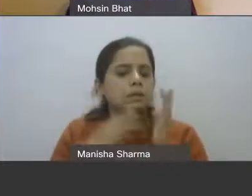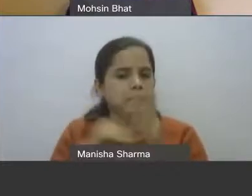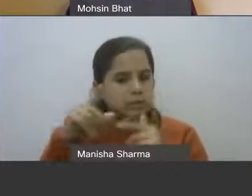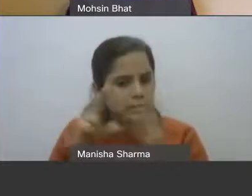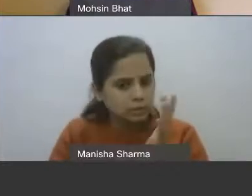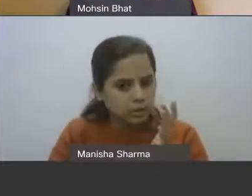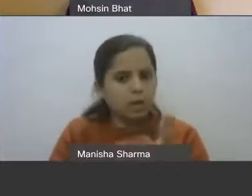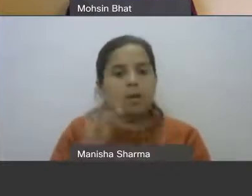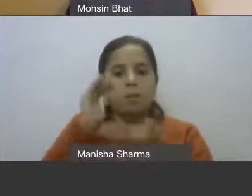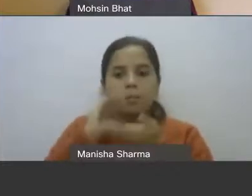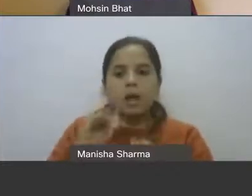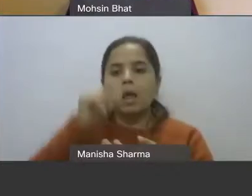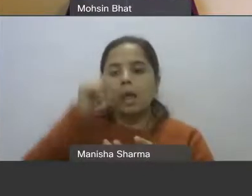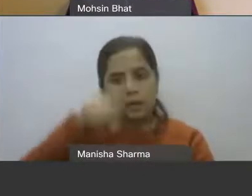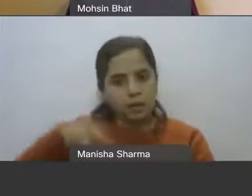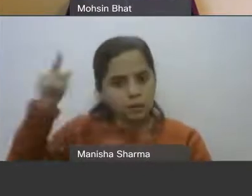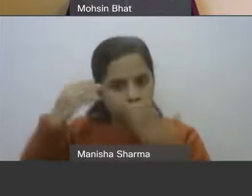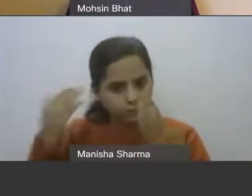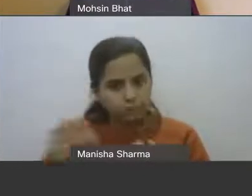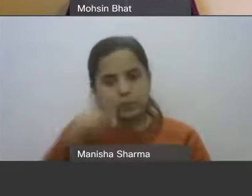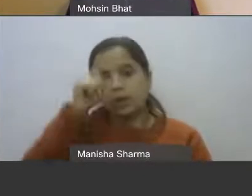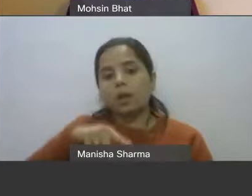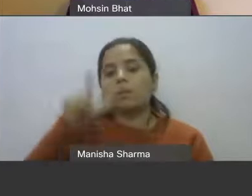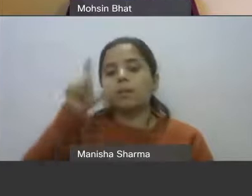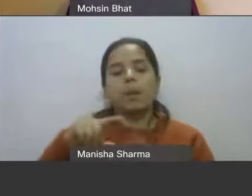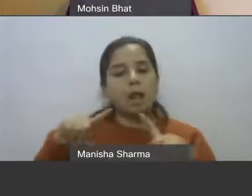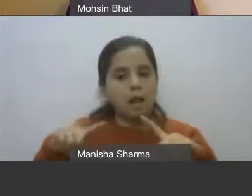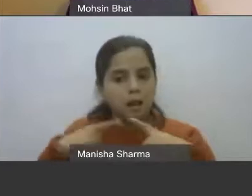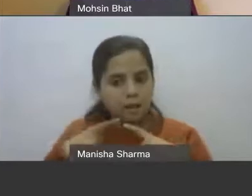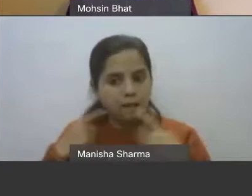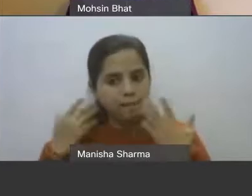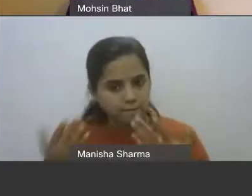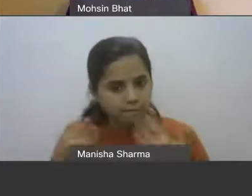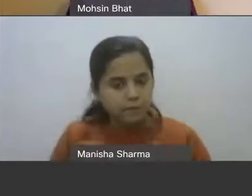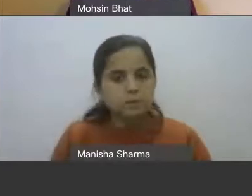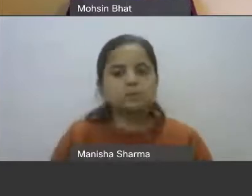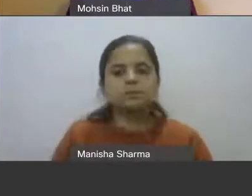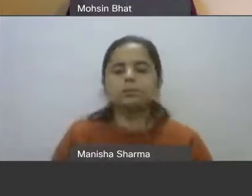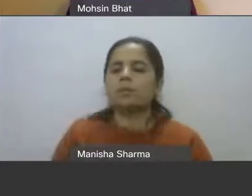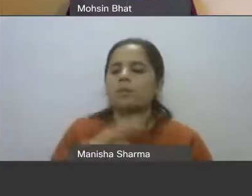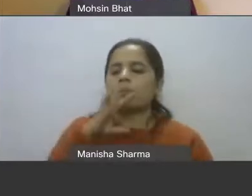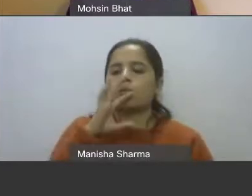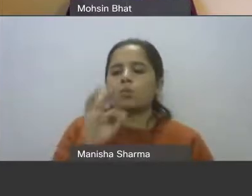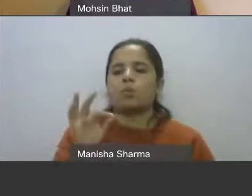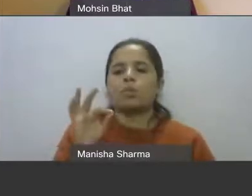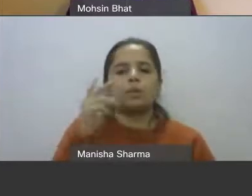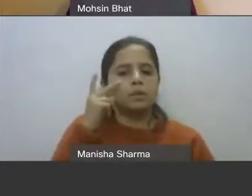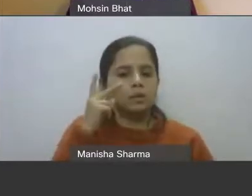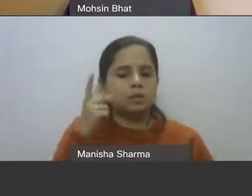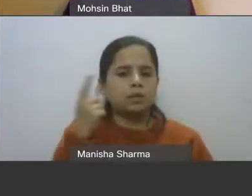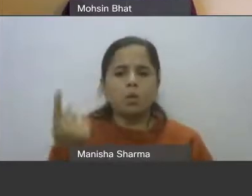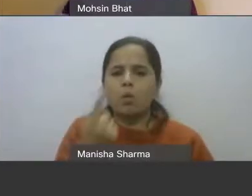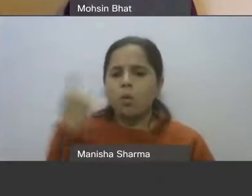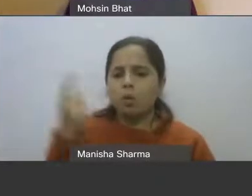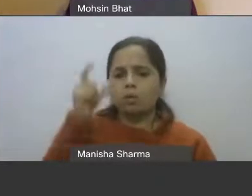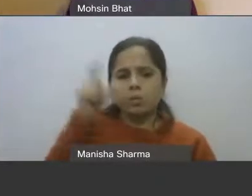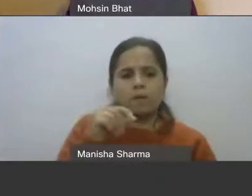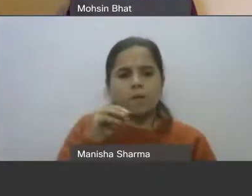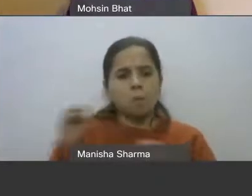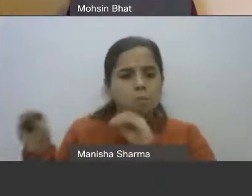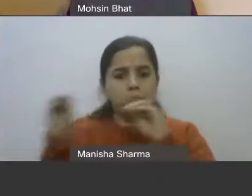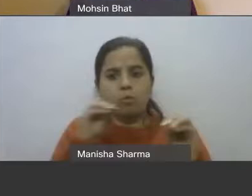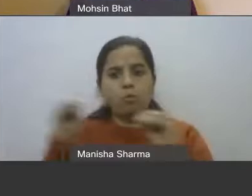India. It's on people who are Indian citizens. So therefore, it is on not just people who are just moving